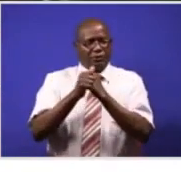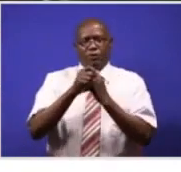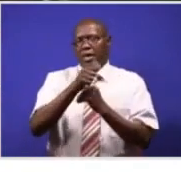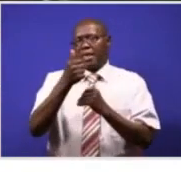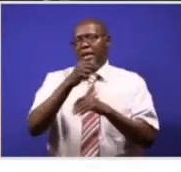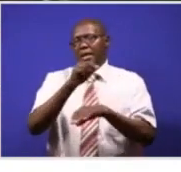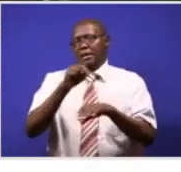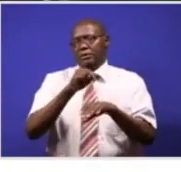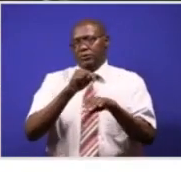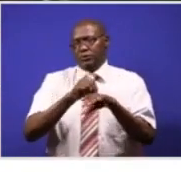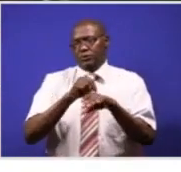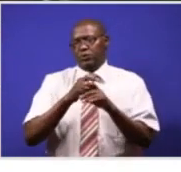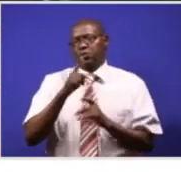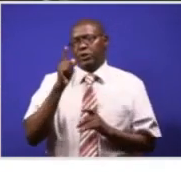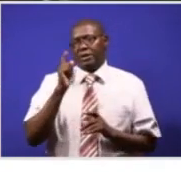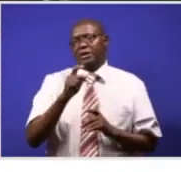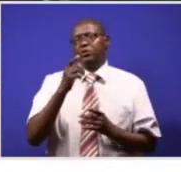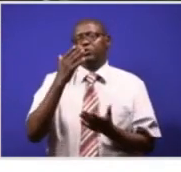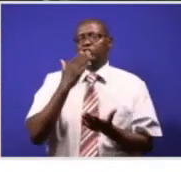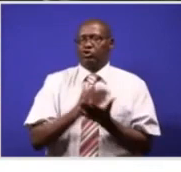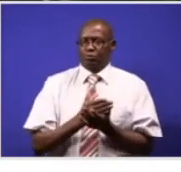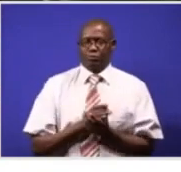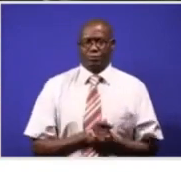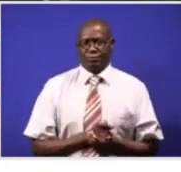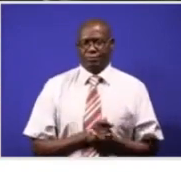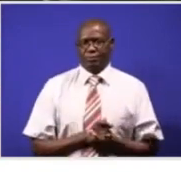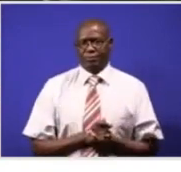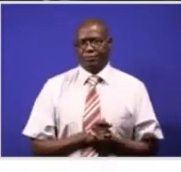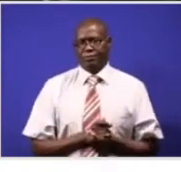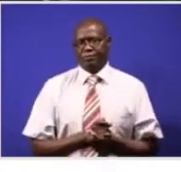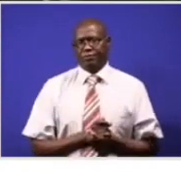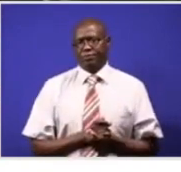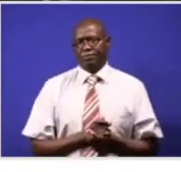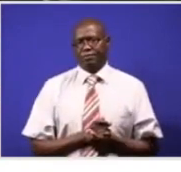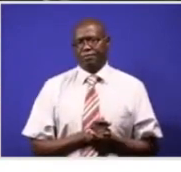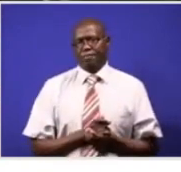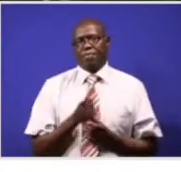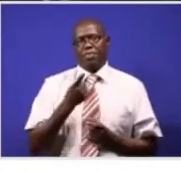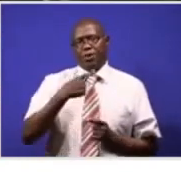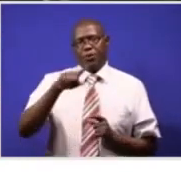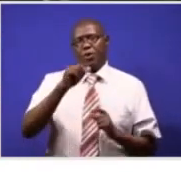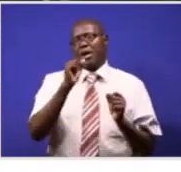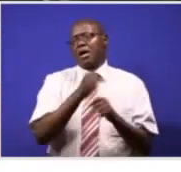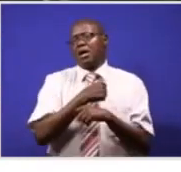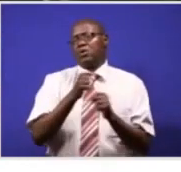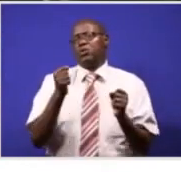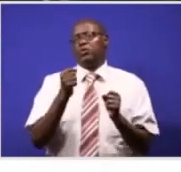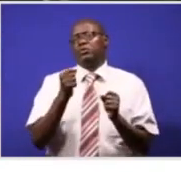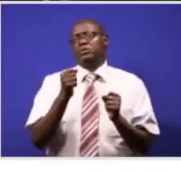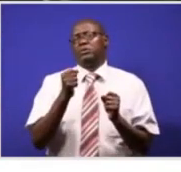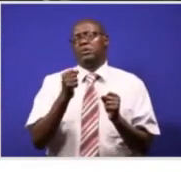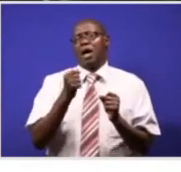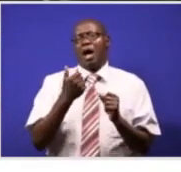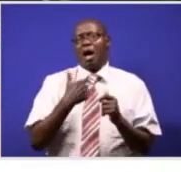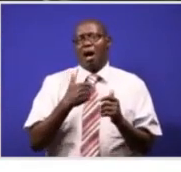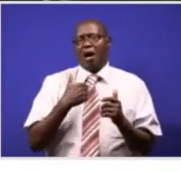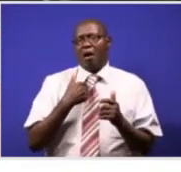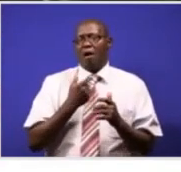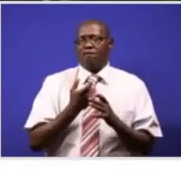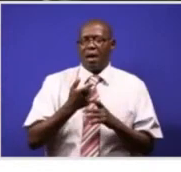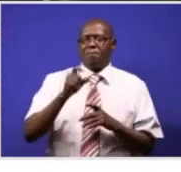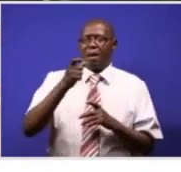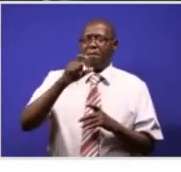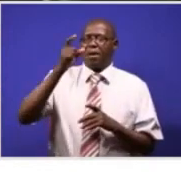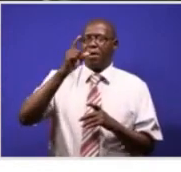nation. We need to stop where we are. We cannot have it escalate beyond those